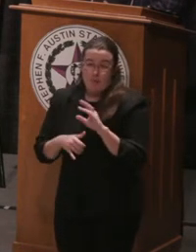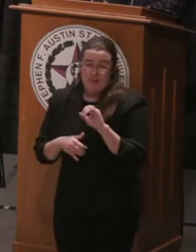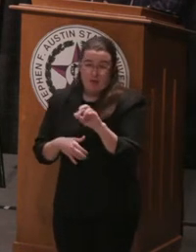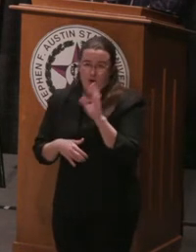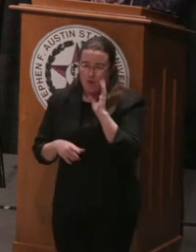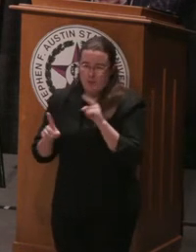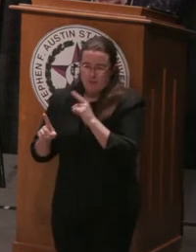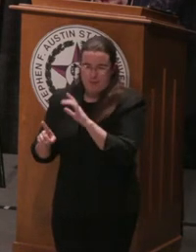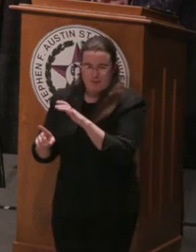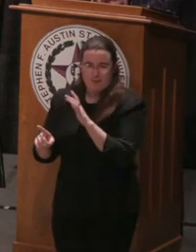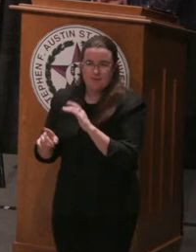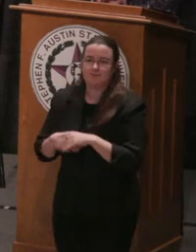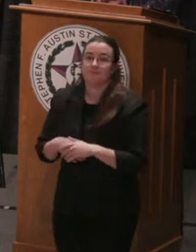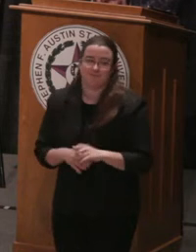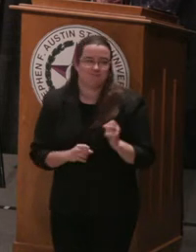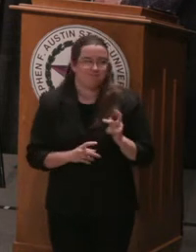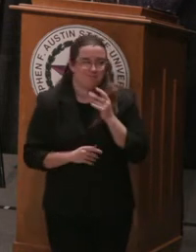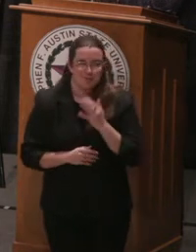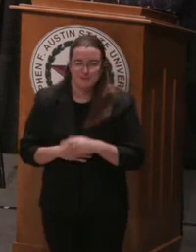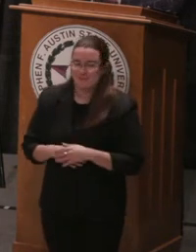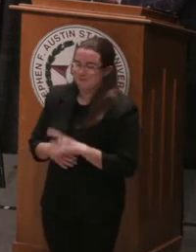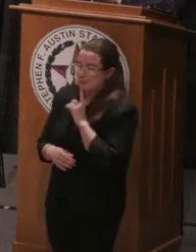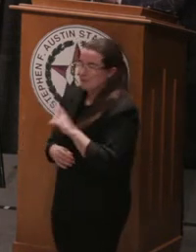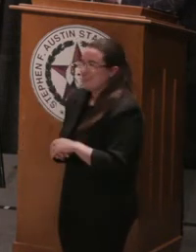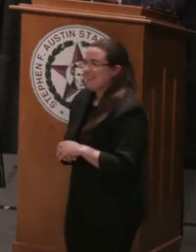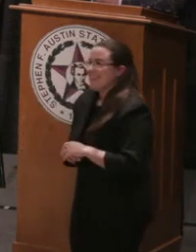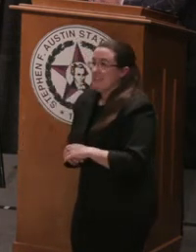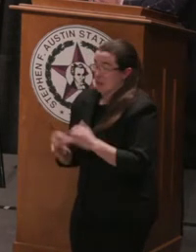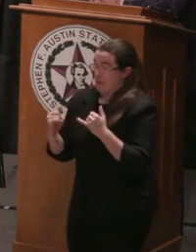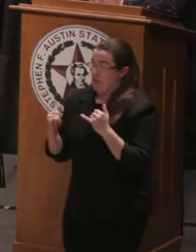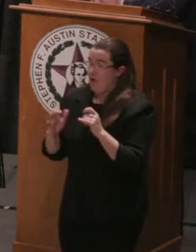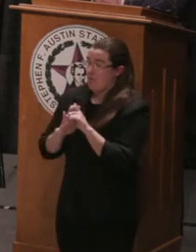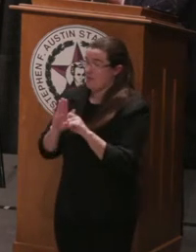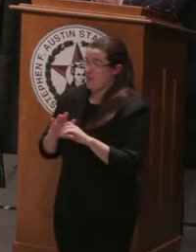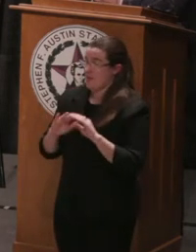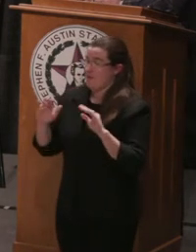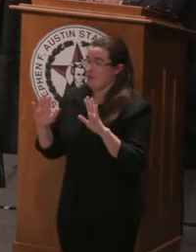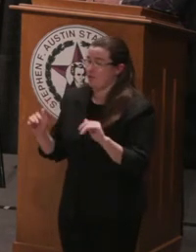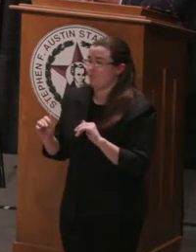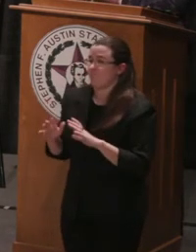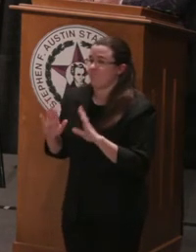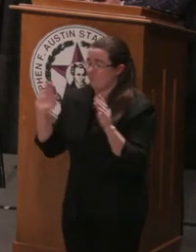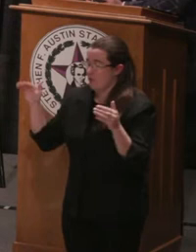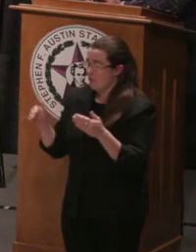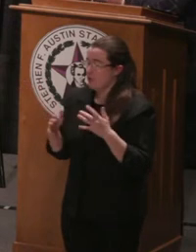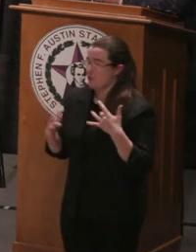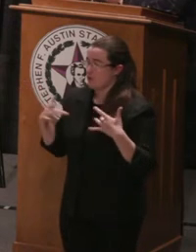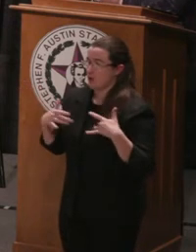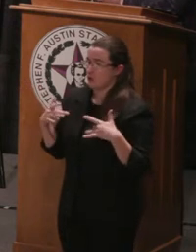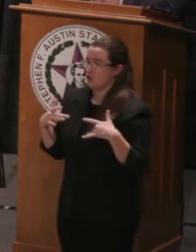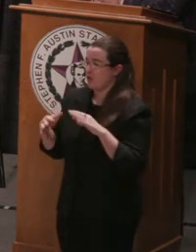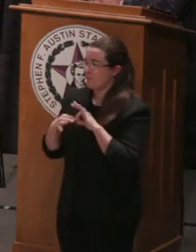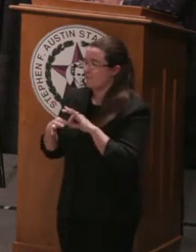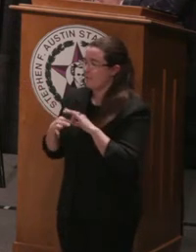going to come back to you on that. Okay. So now at the state level, to address concerns surrounding